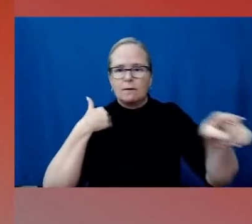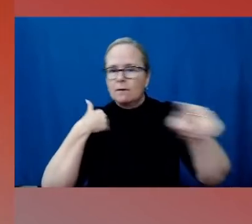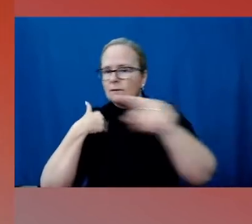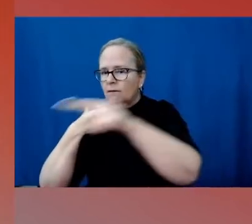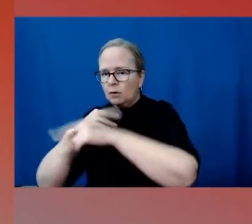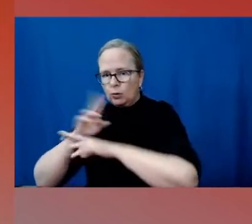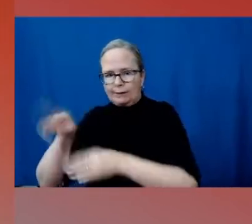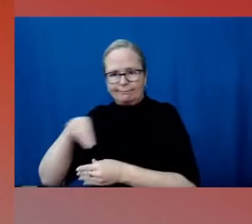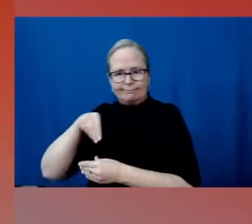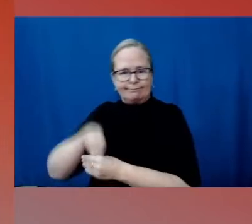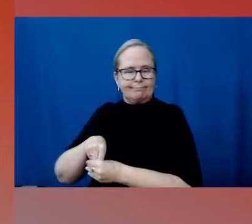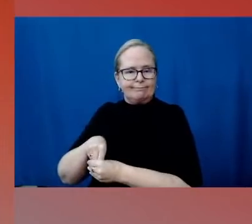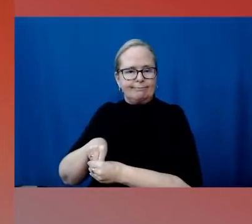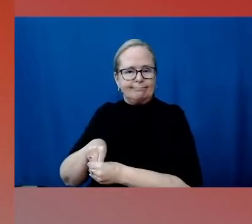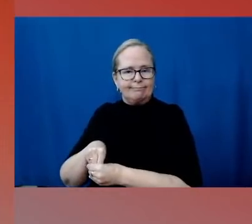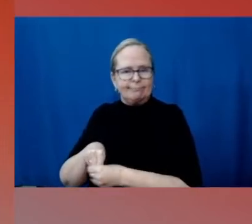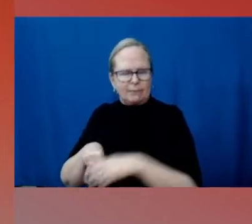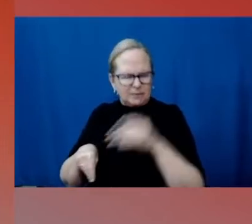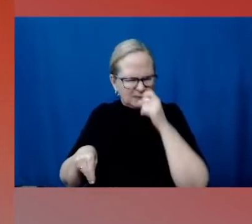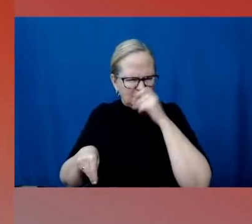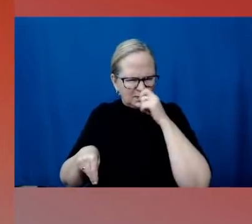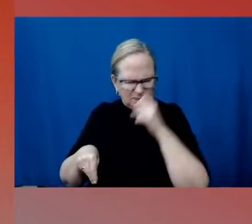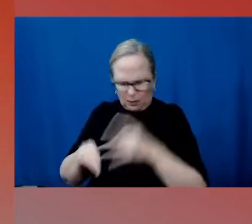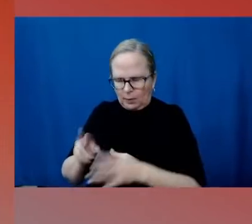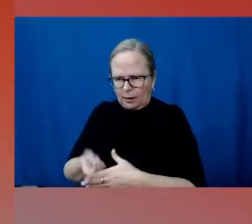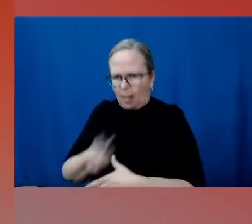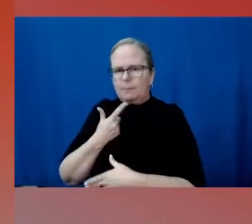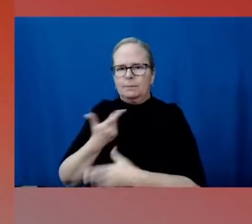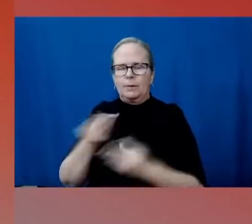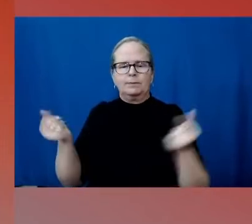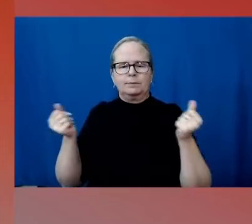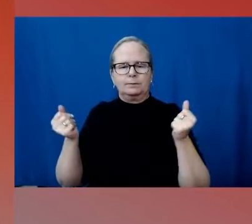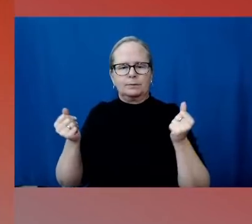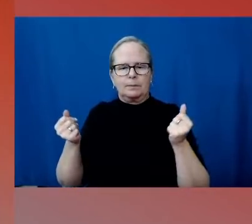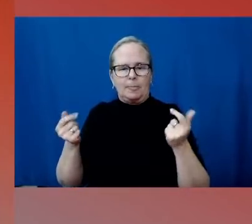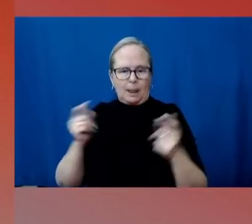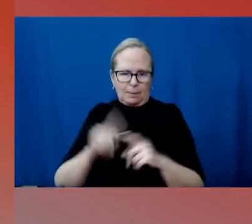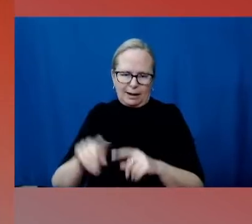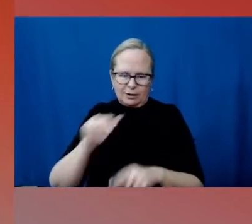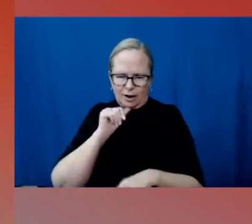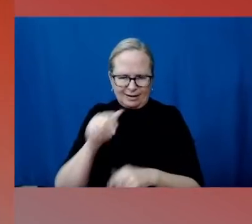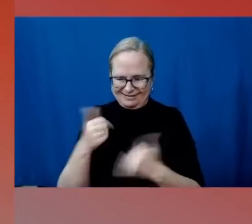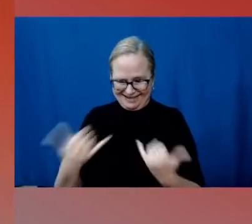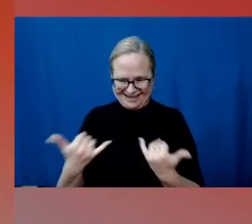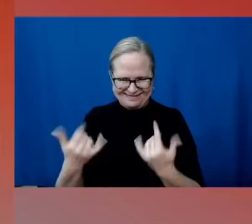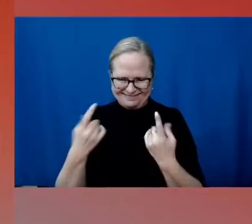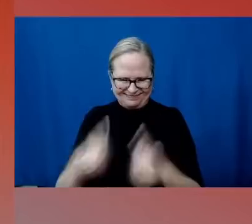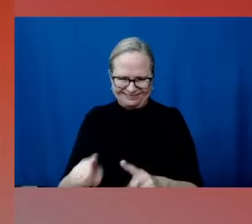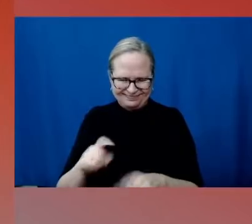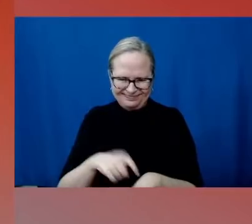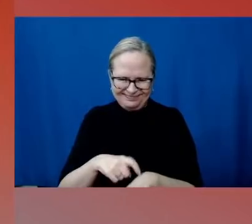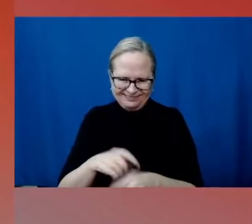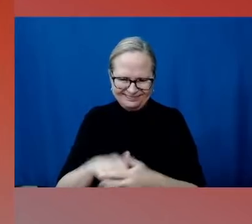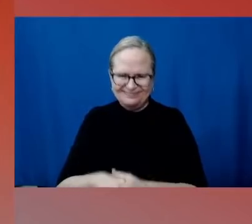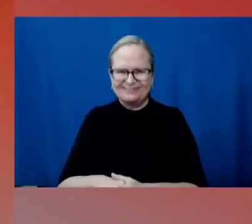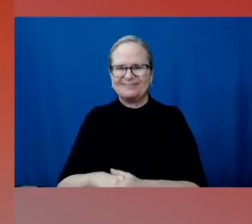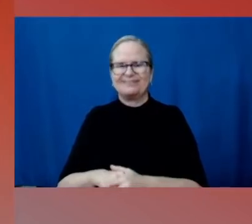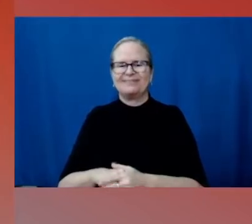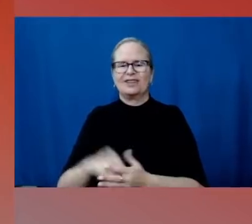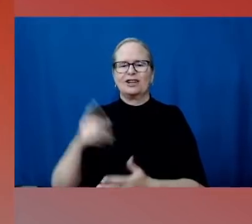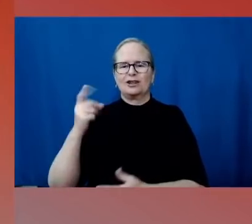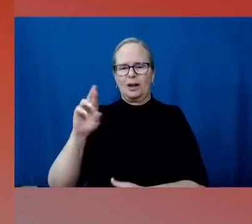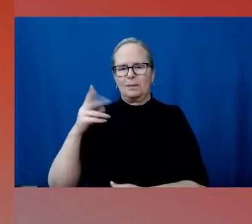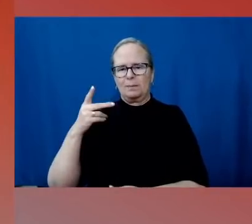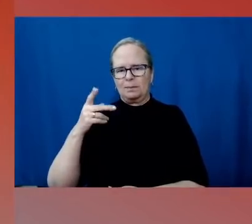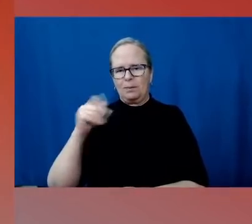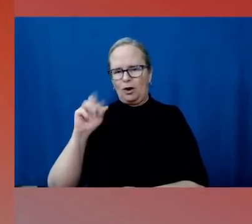down and deal with COVID that way. But we're not there yet. But and also, I agree fully. And I